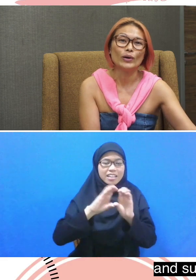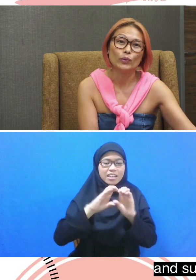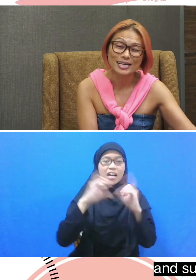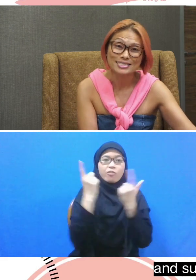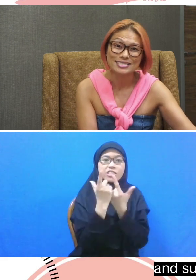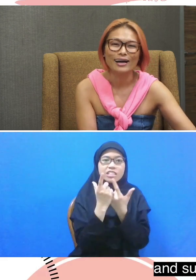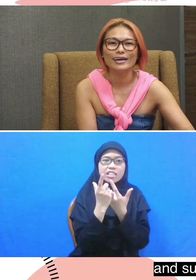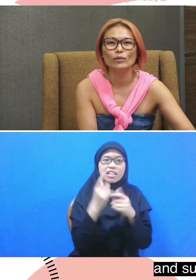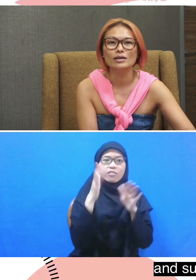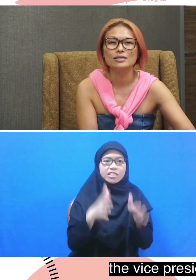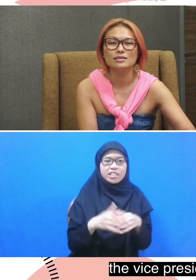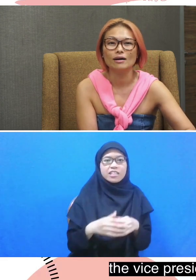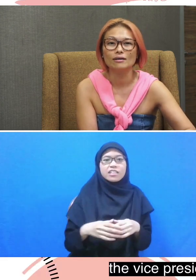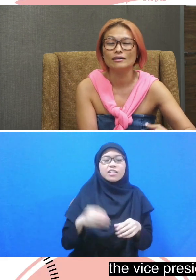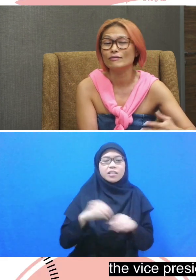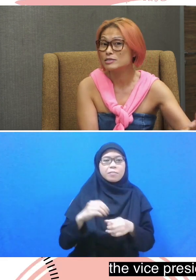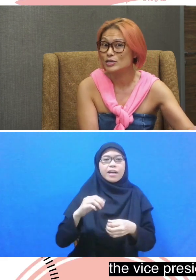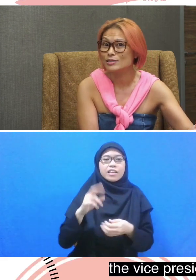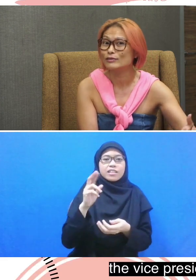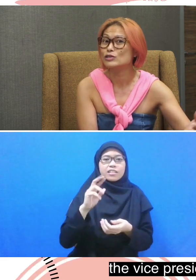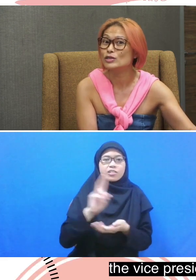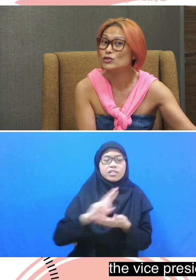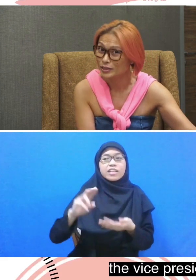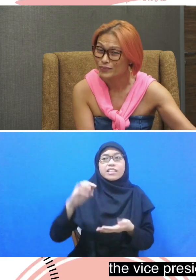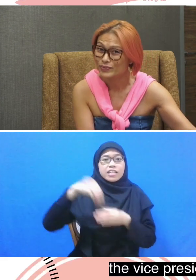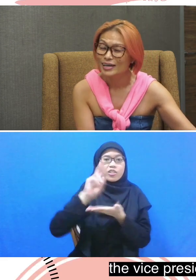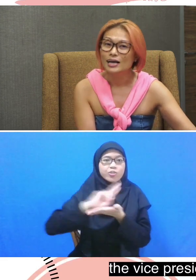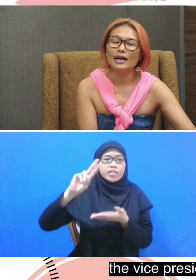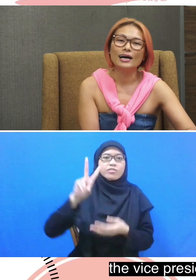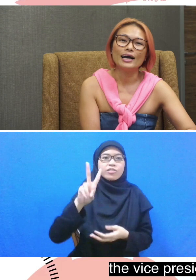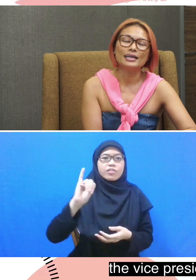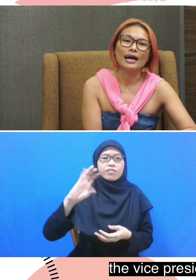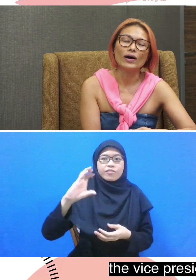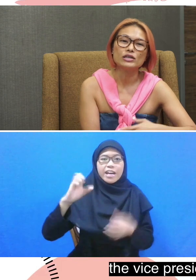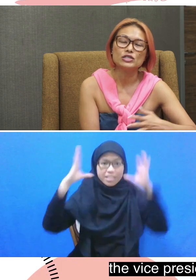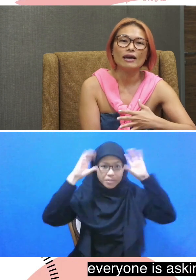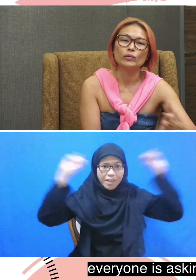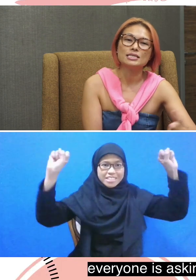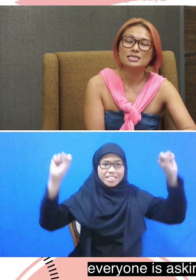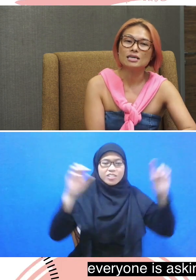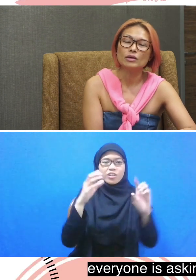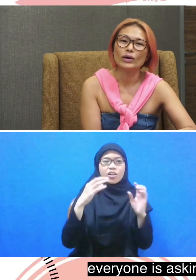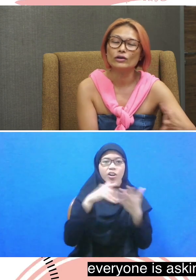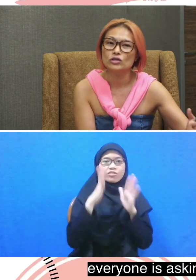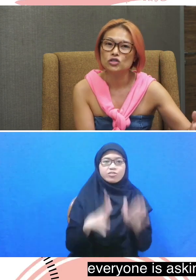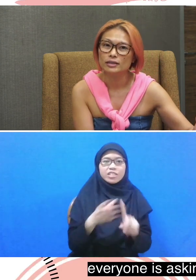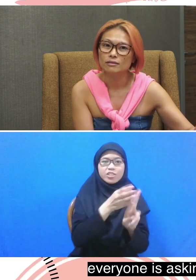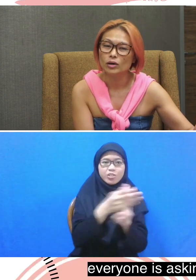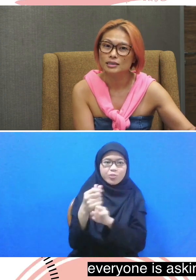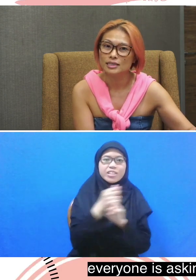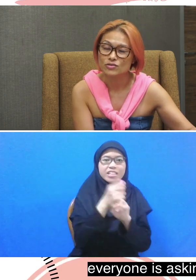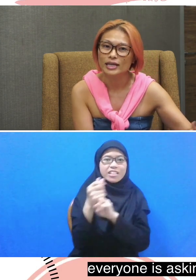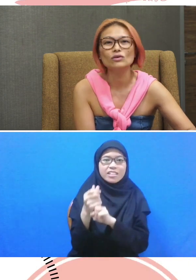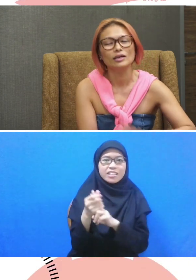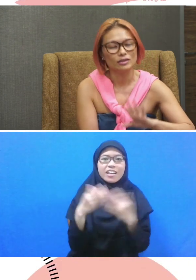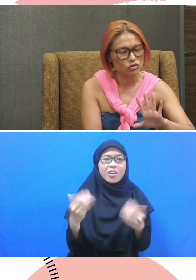went to NUS, I was the vice president of the students' union. And now, actually, everyone is asking me, when are you going to join